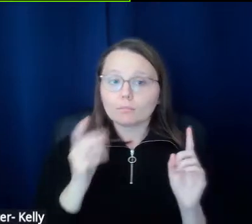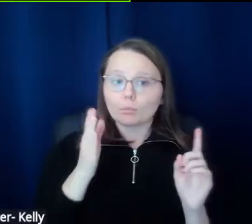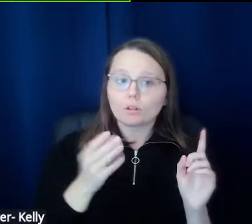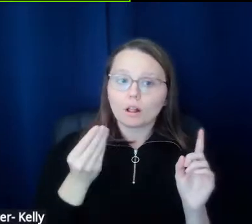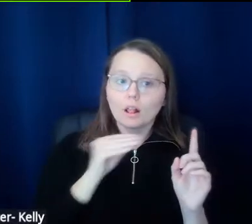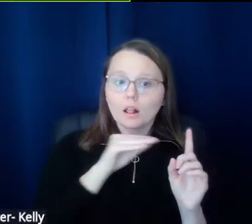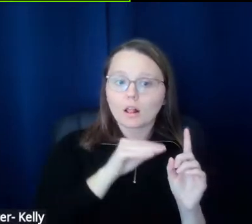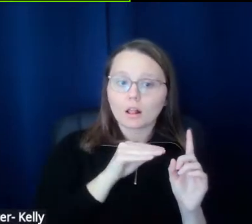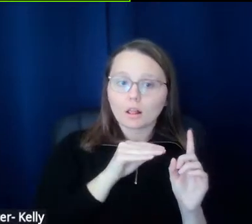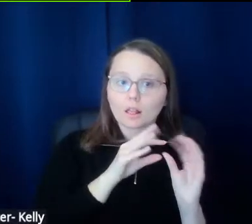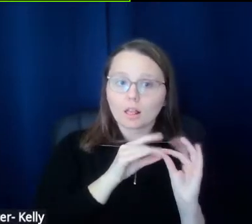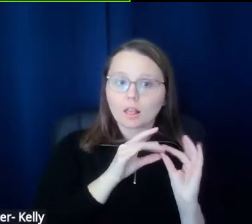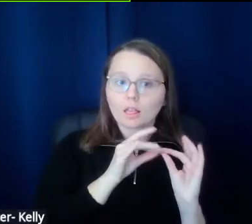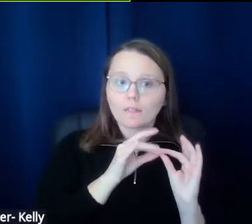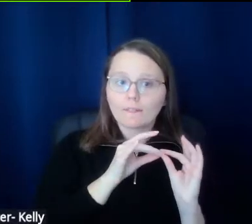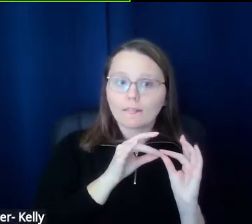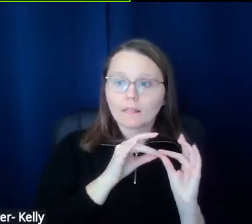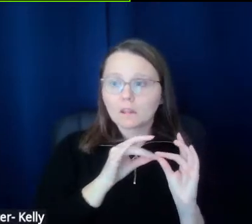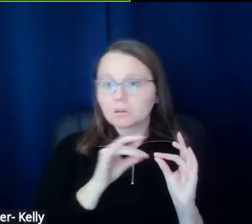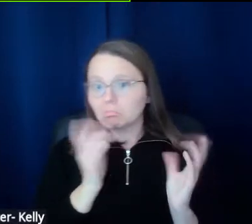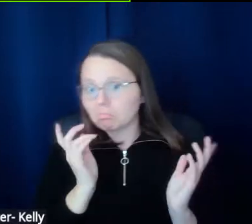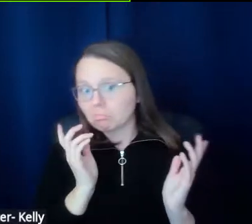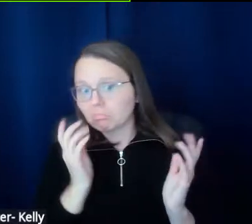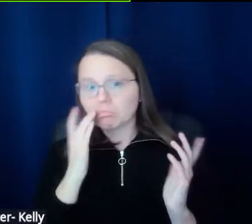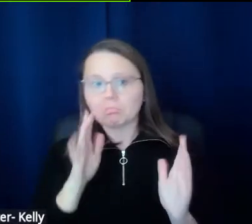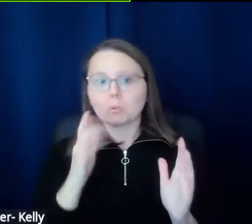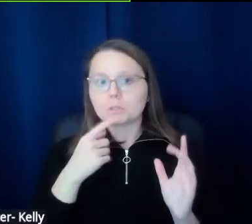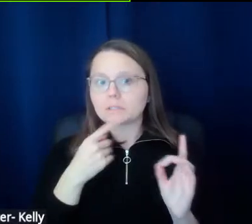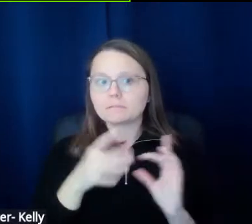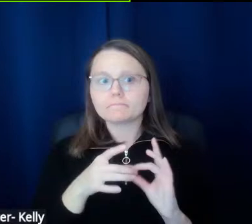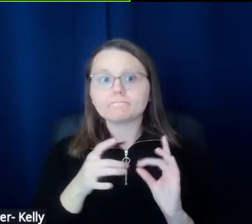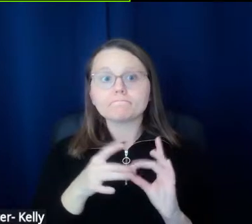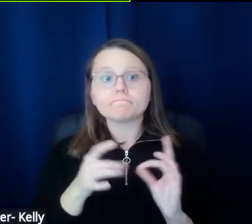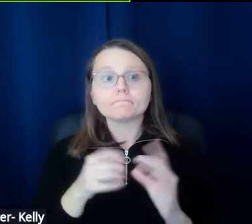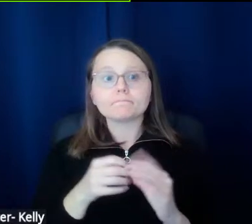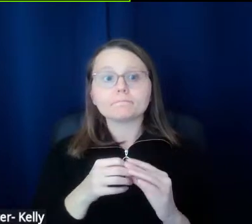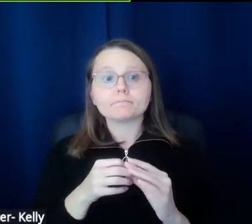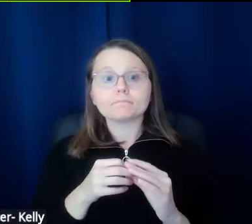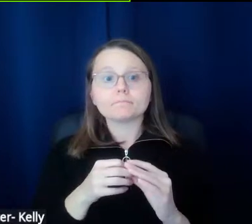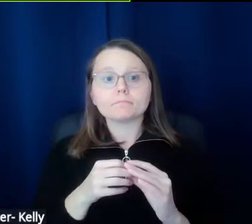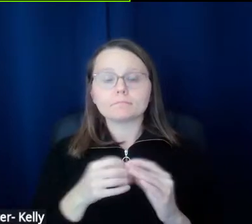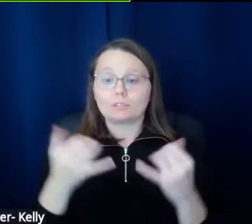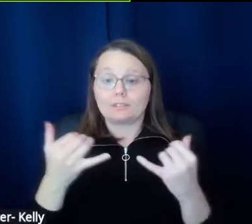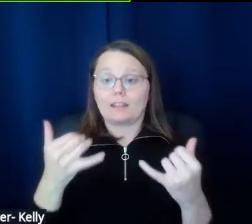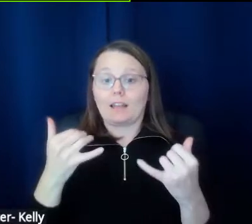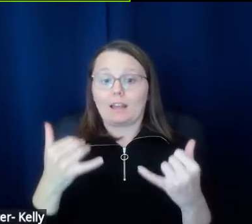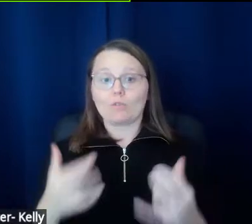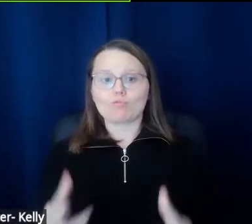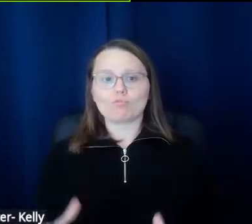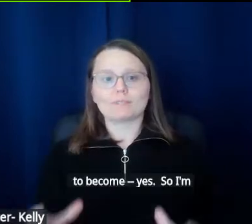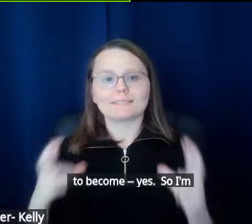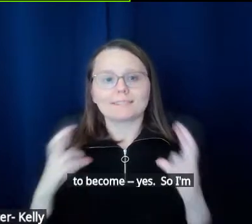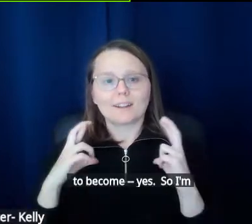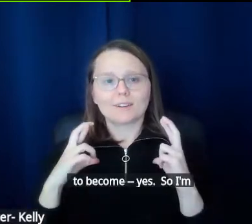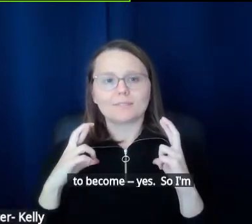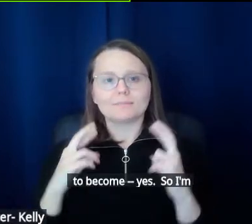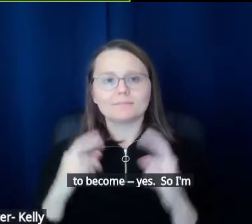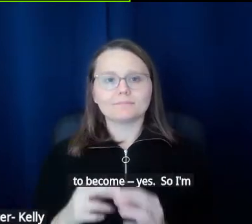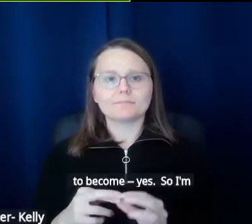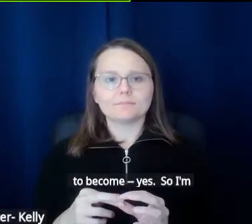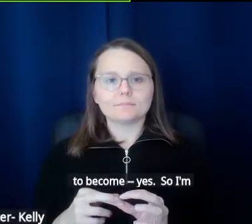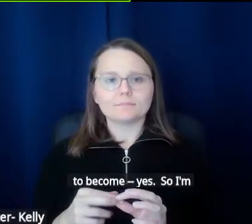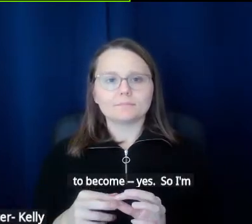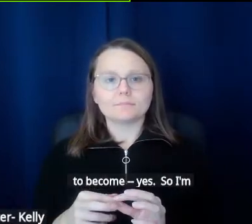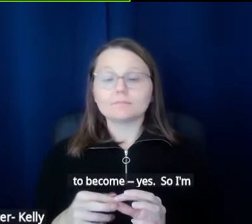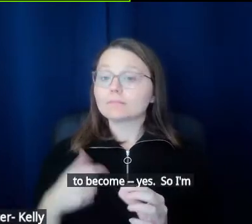yeah. So I'm now a retired person. So what I would